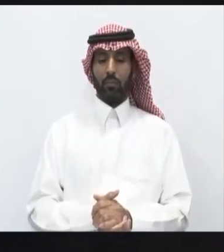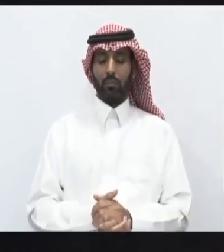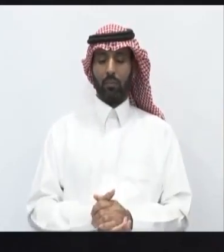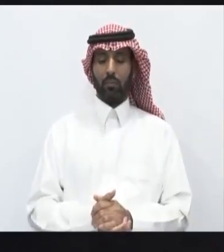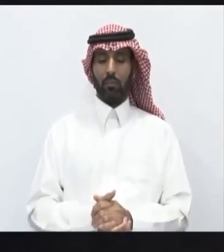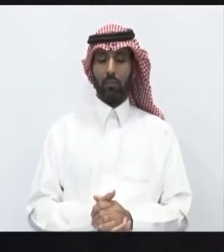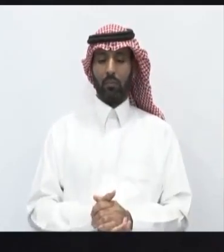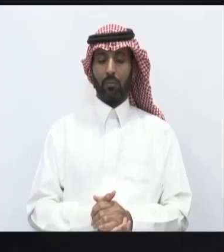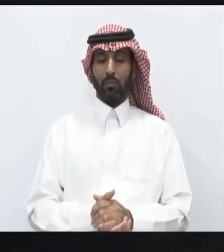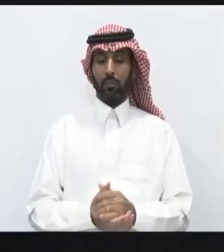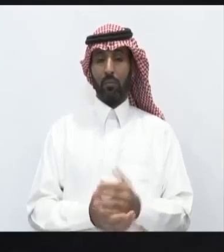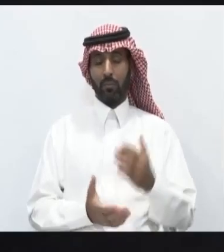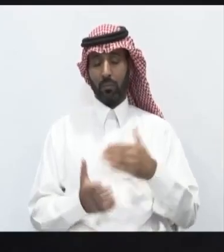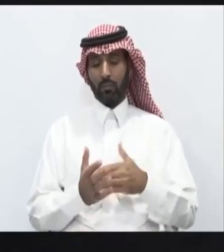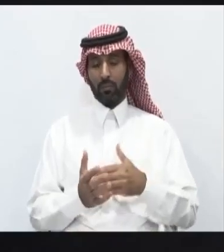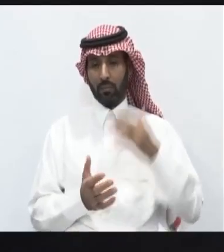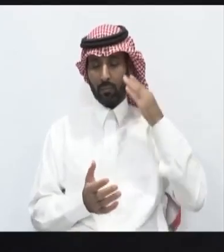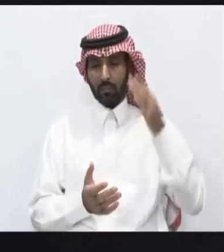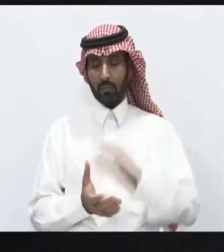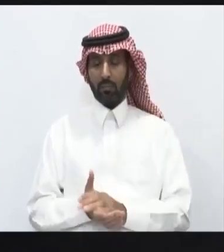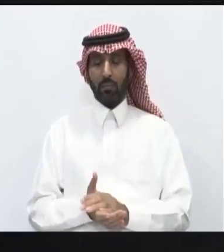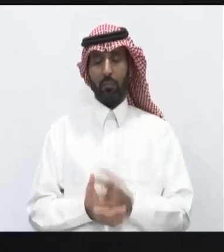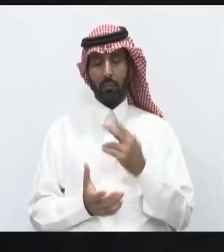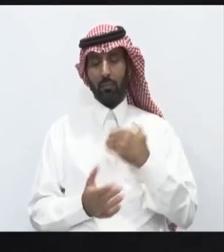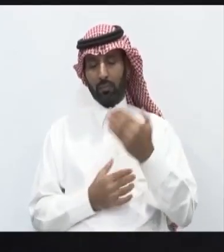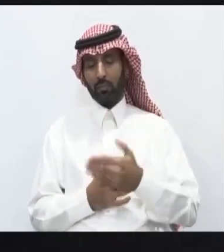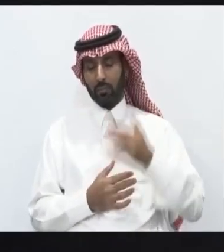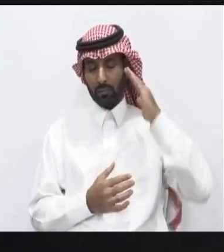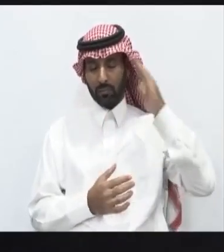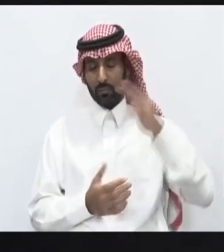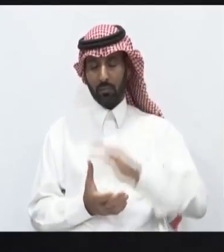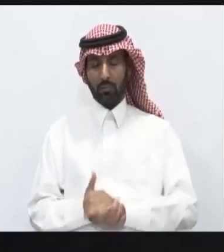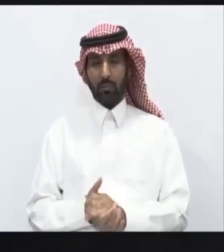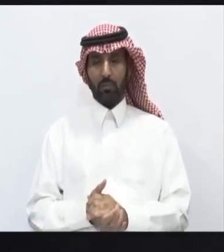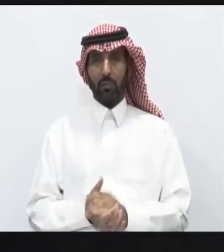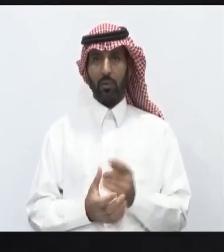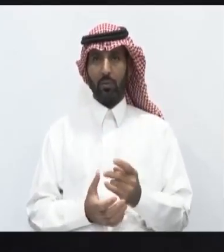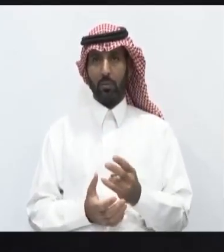And with that, we reach the end of the lesson. See you next lesson, inshallah.